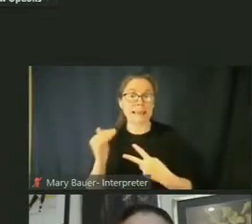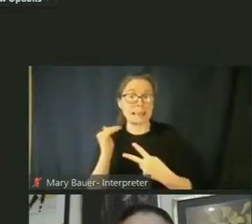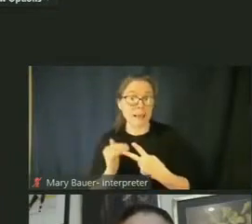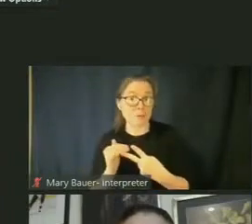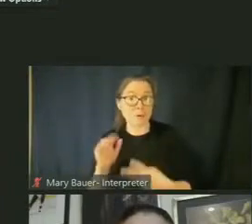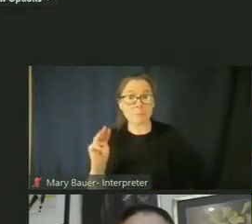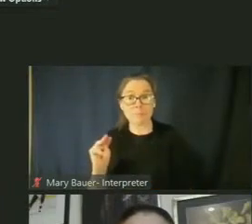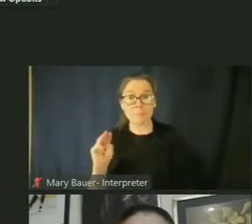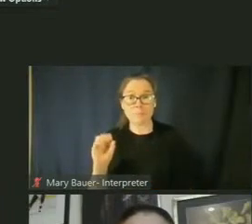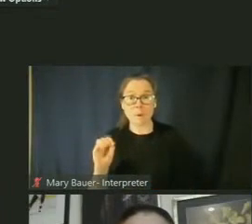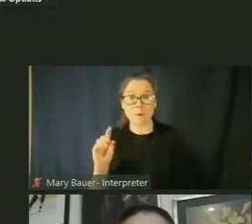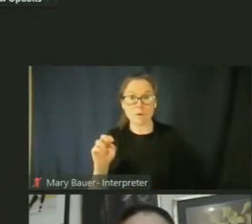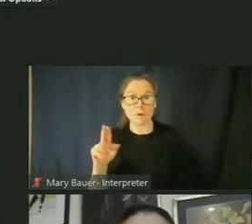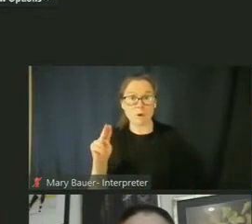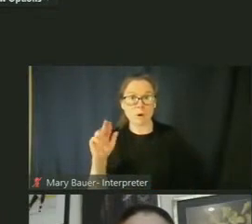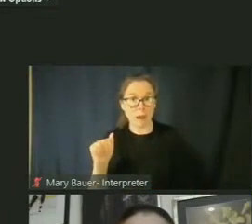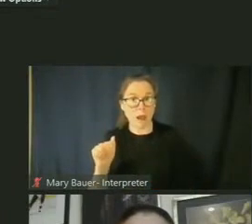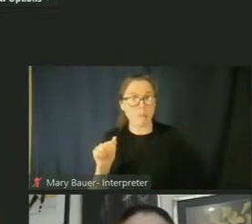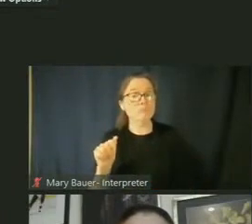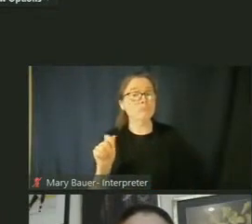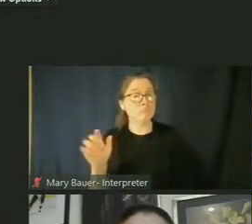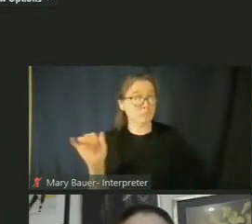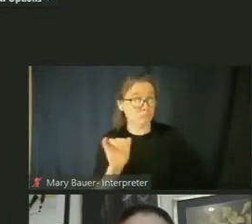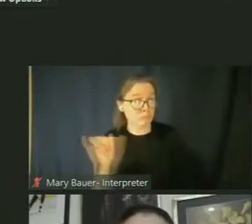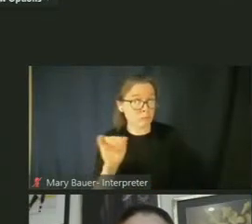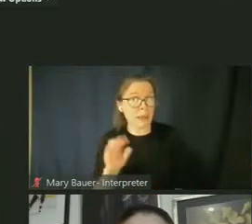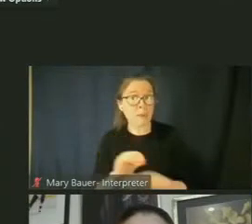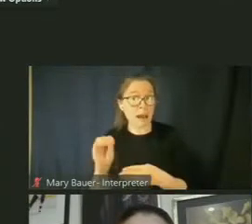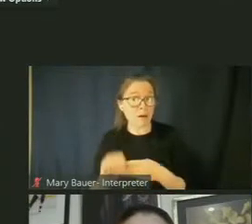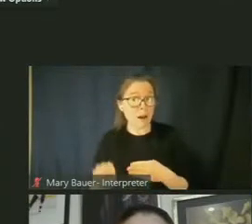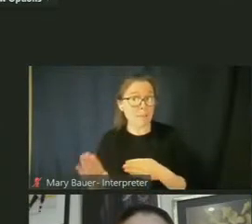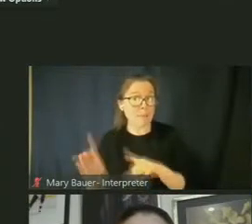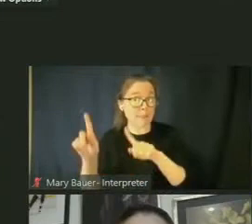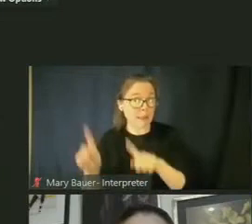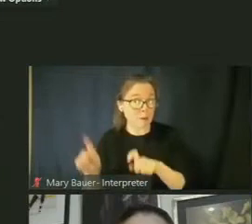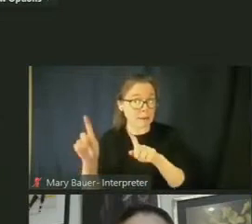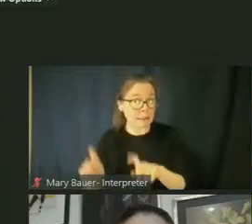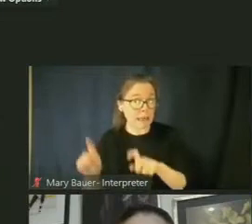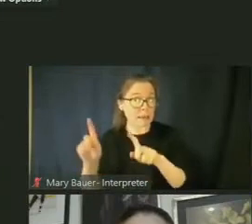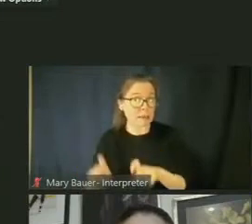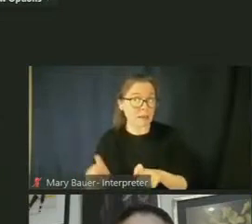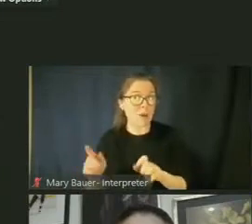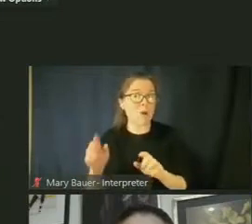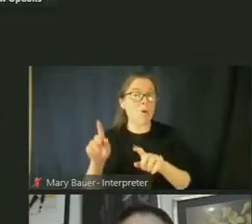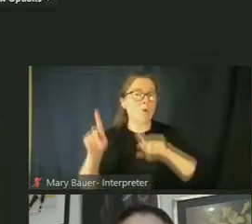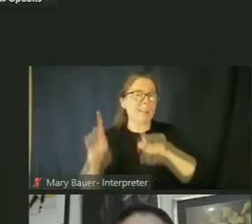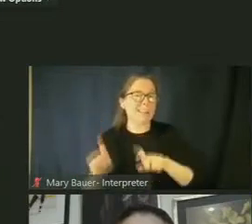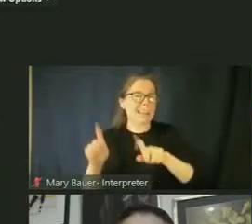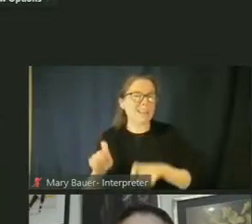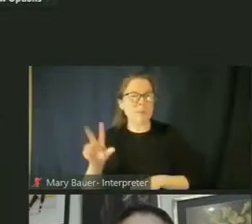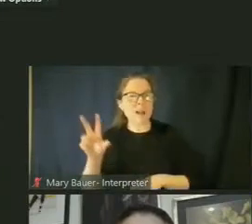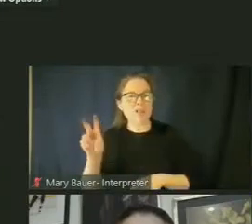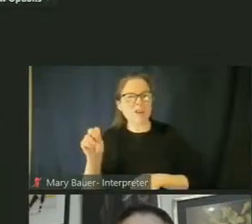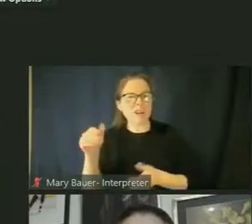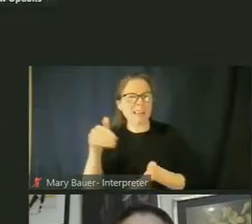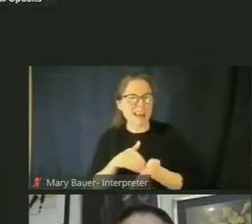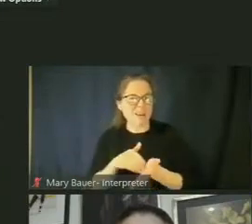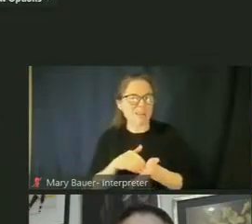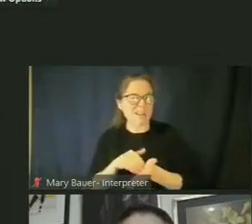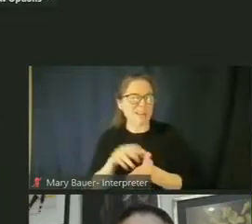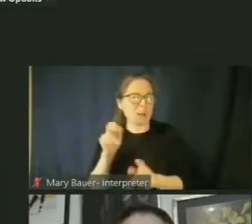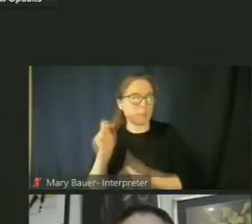slide, they had similar outcomes in their trial, testing in about 30,000 participants, 18 and